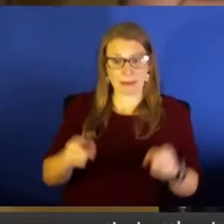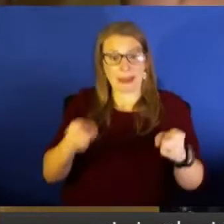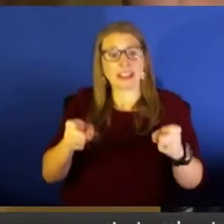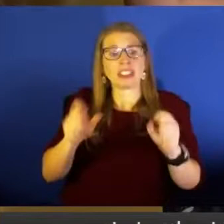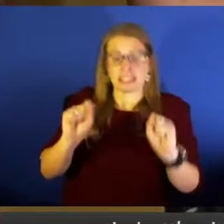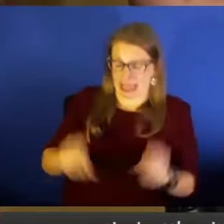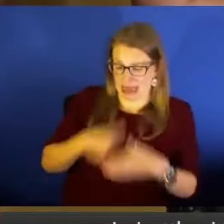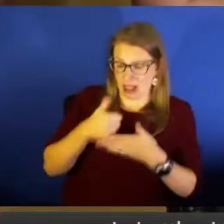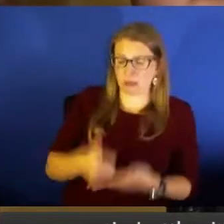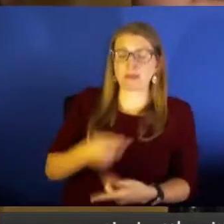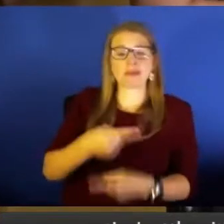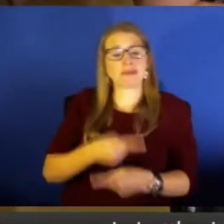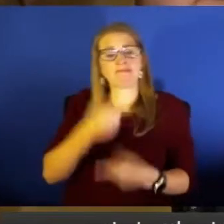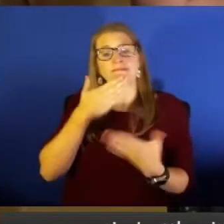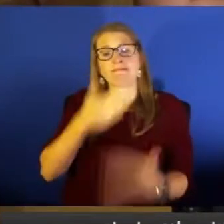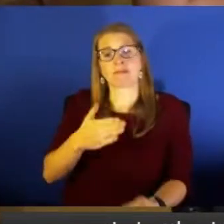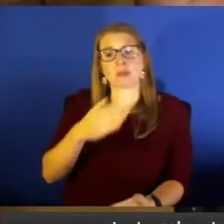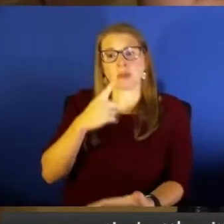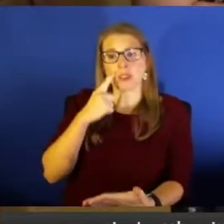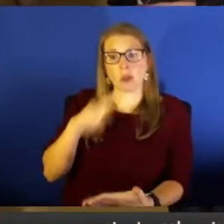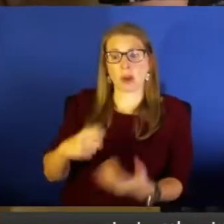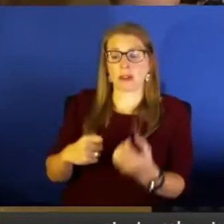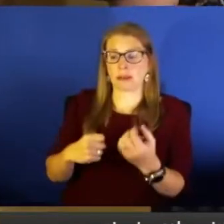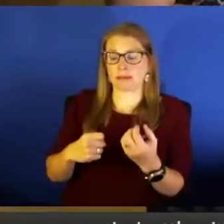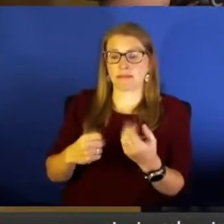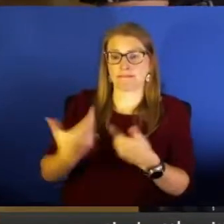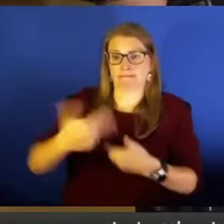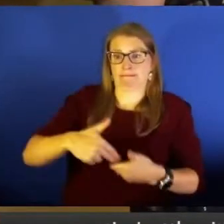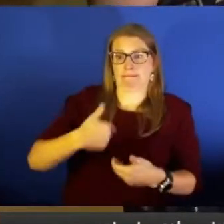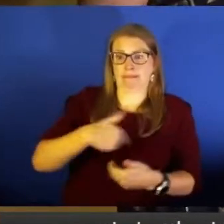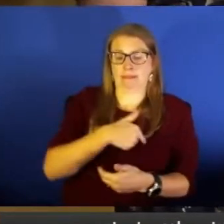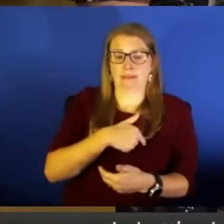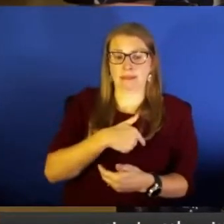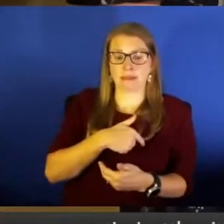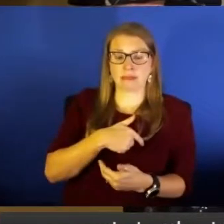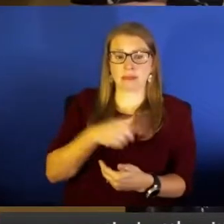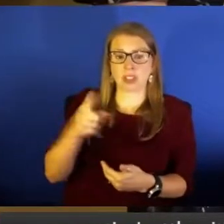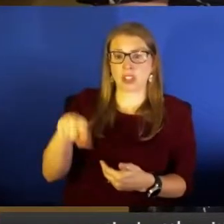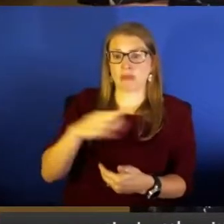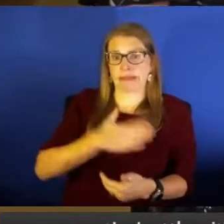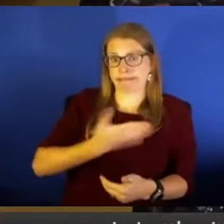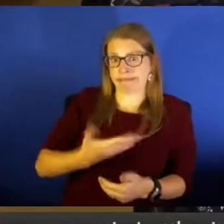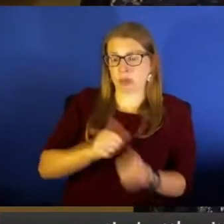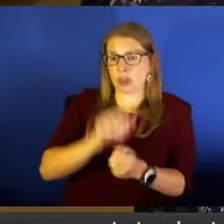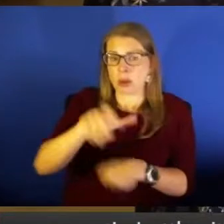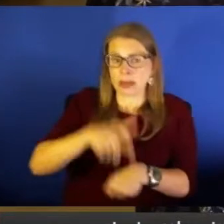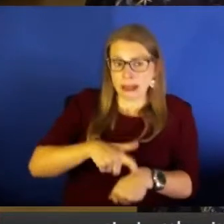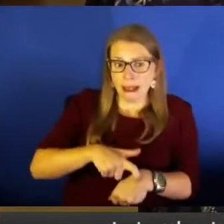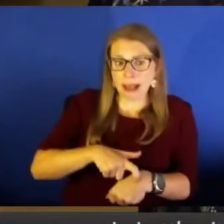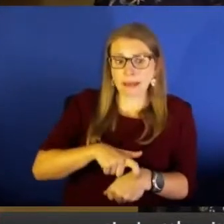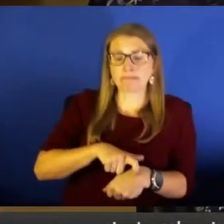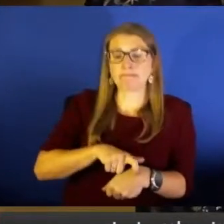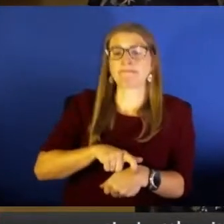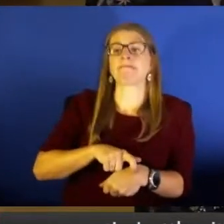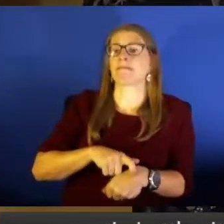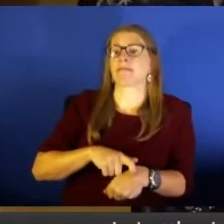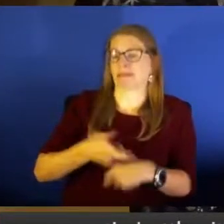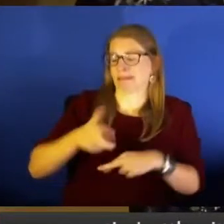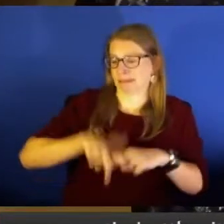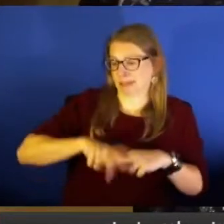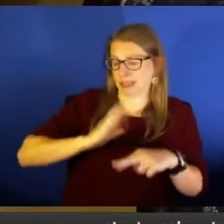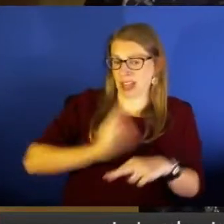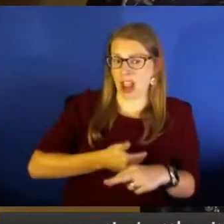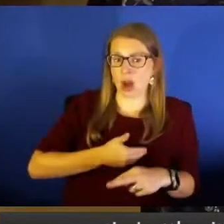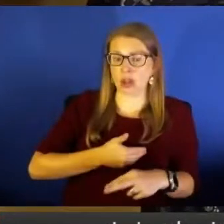us throughout this pandemic. Both of you have been so great with your time to come on our show and help share your experiences and how we can relate them